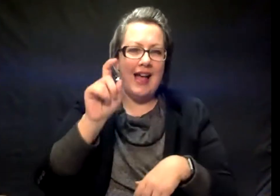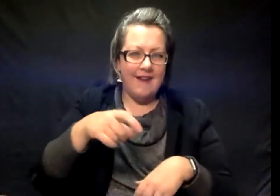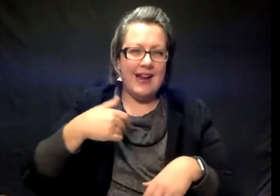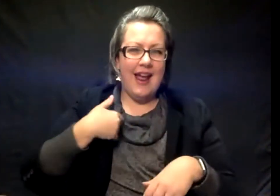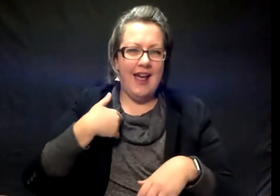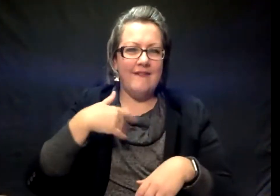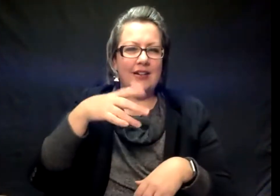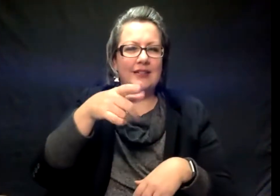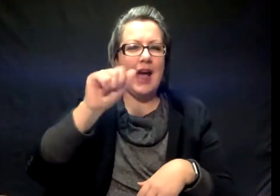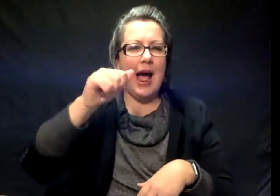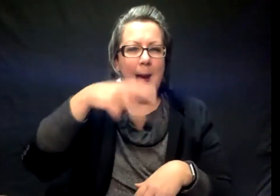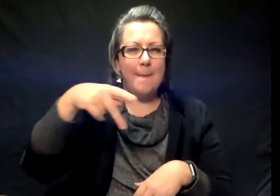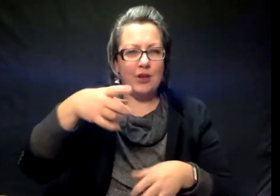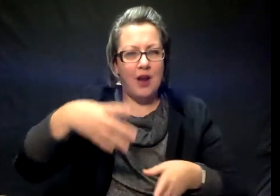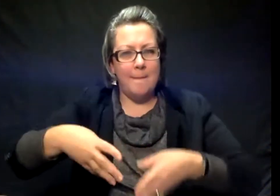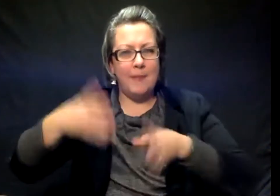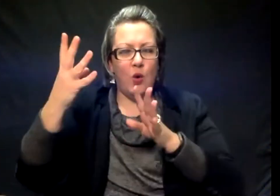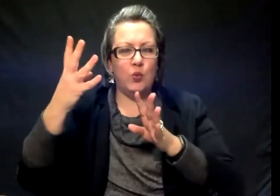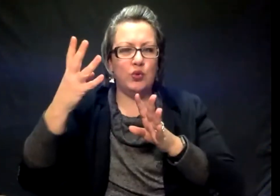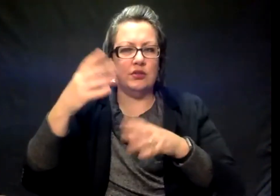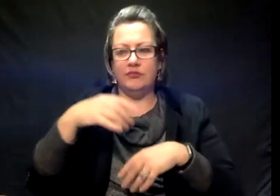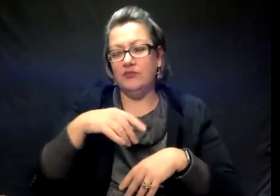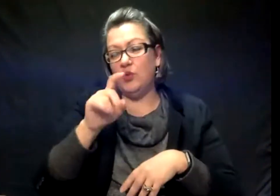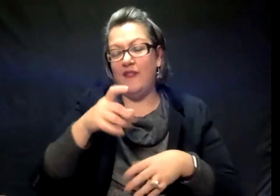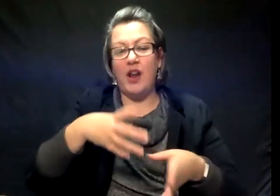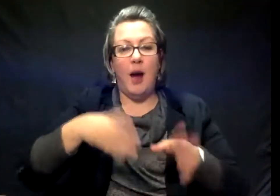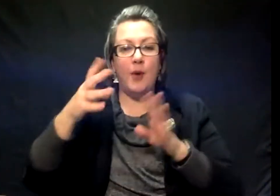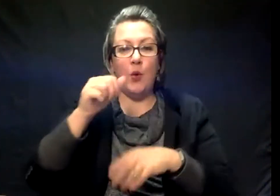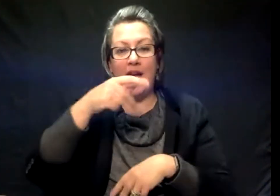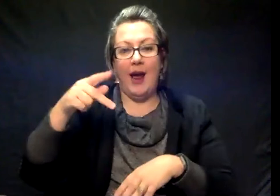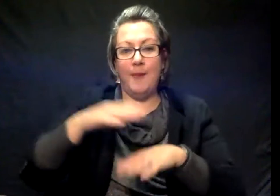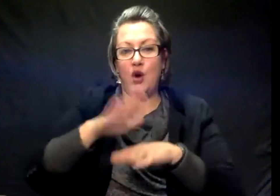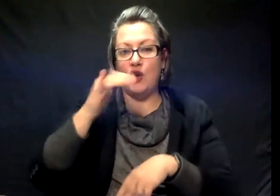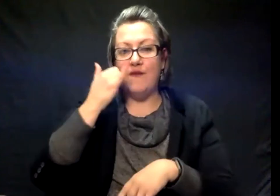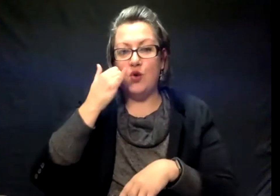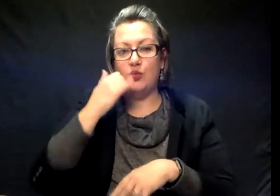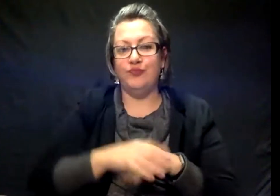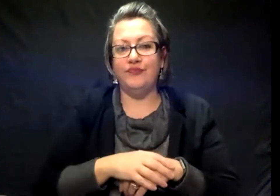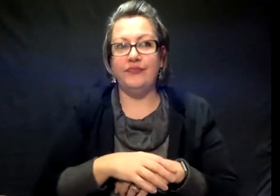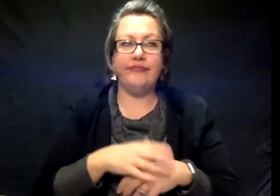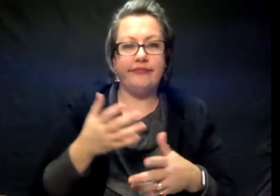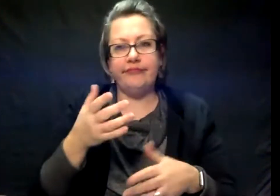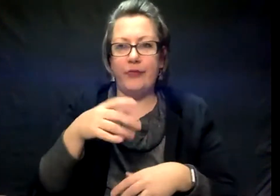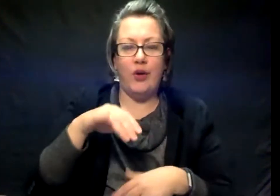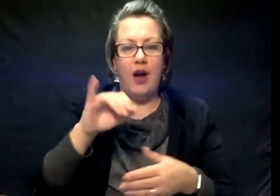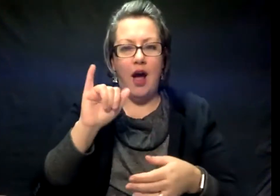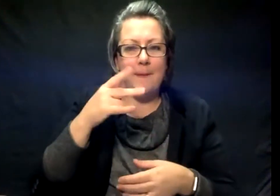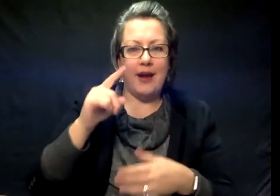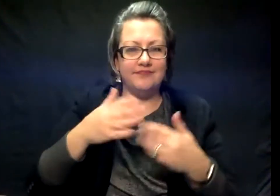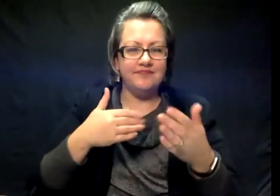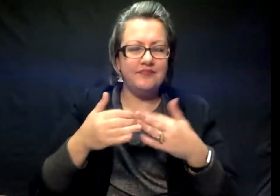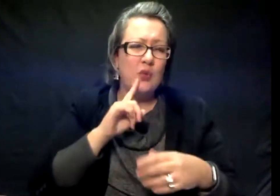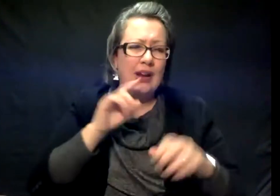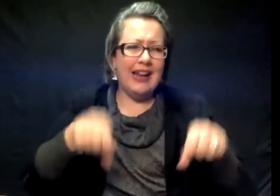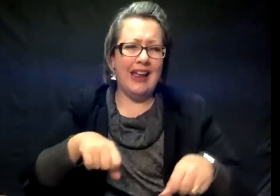Your iPad or device has to have an app that you actually download. So the phone actually